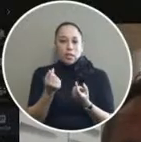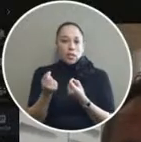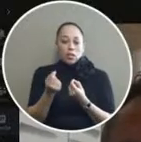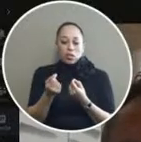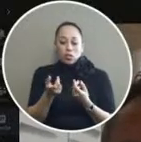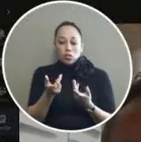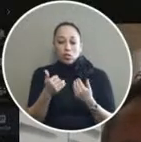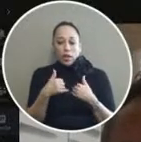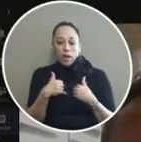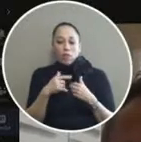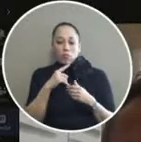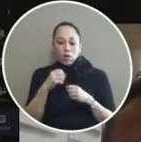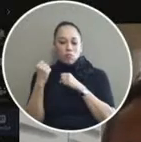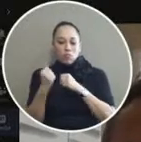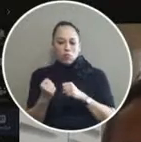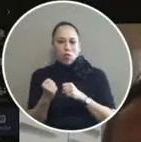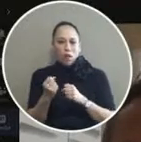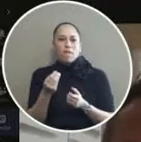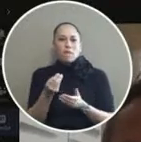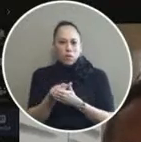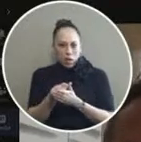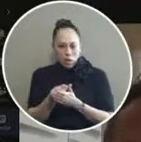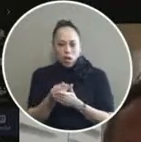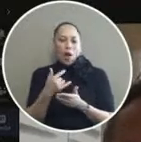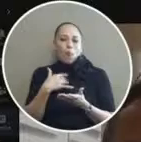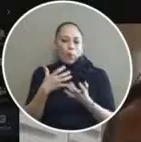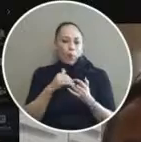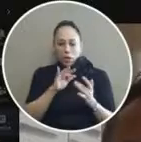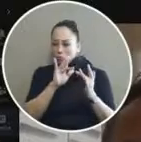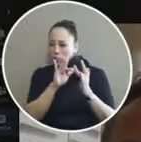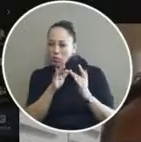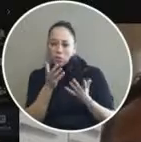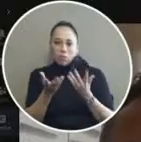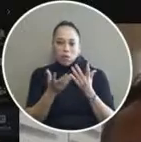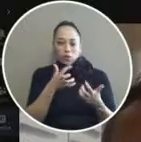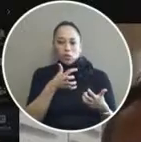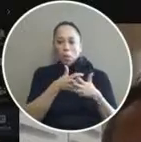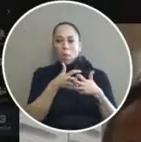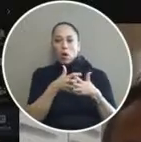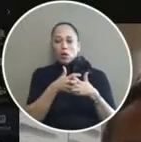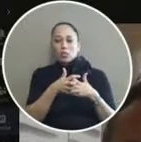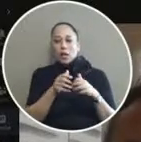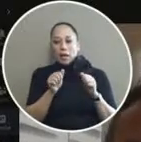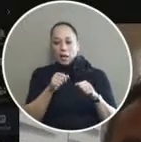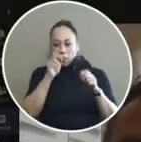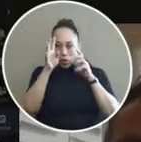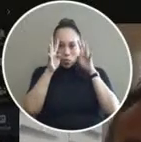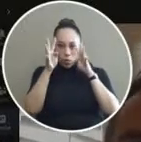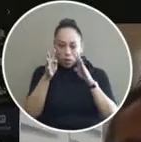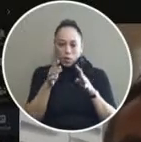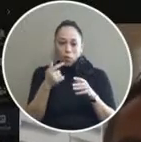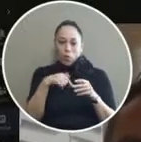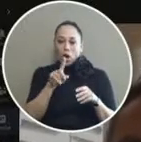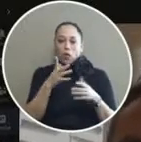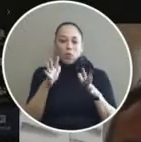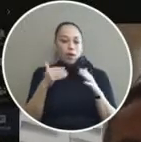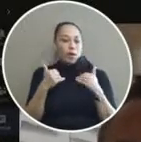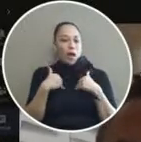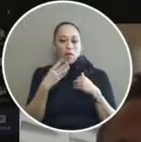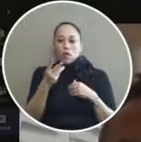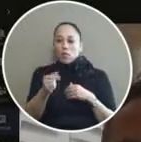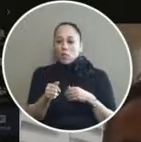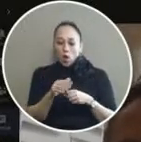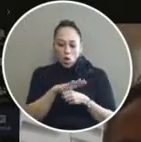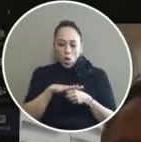we think that they're pretty solid financially. And when we want to reach out and see if there's partnerships that can be created, we already have several